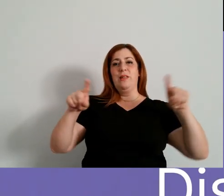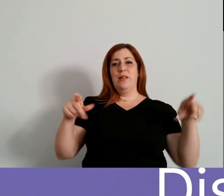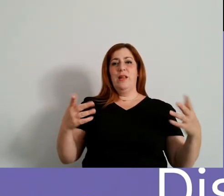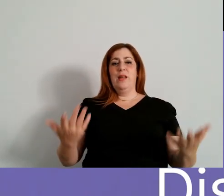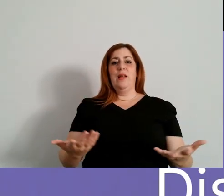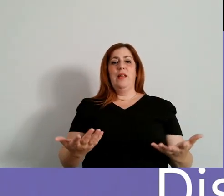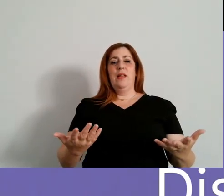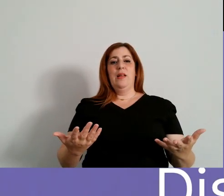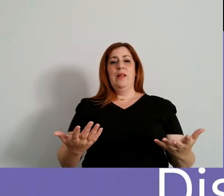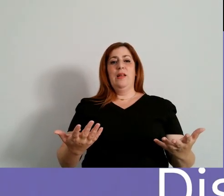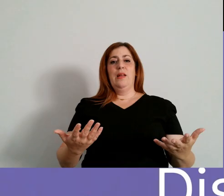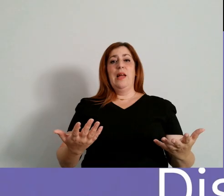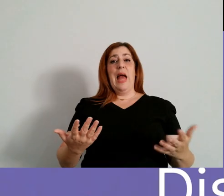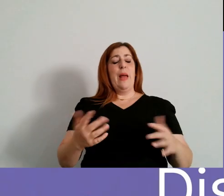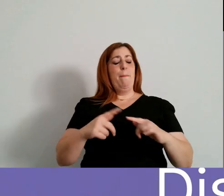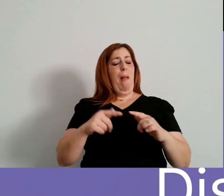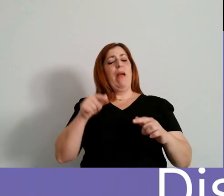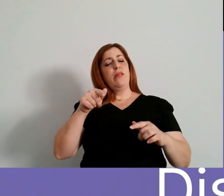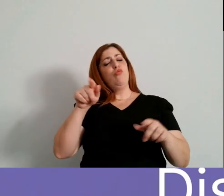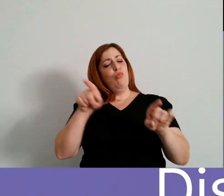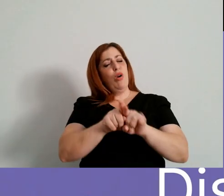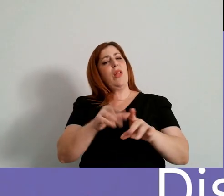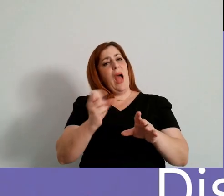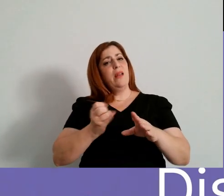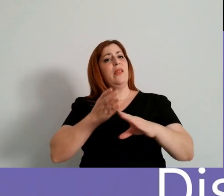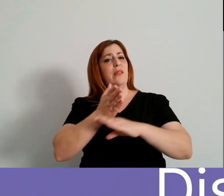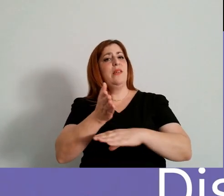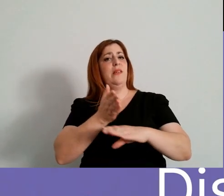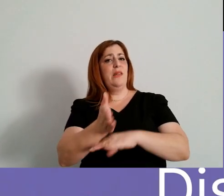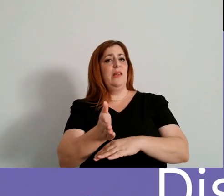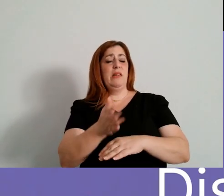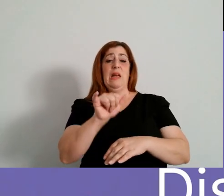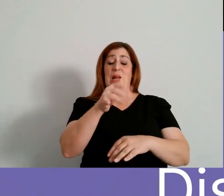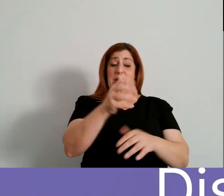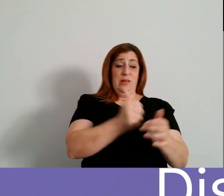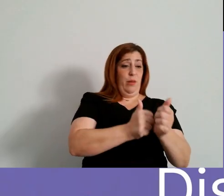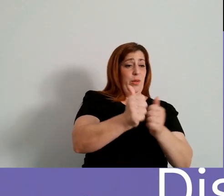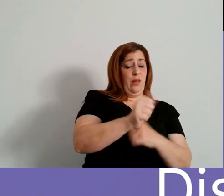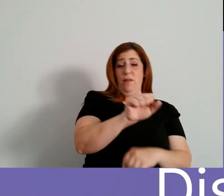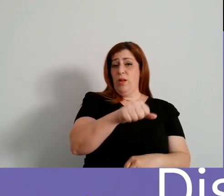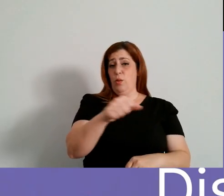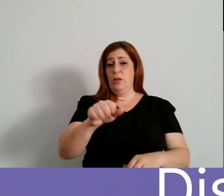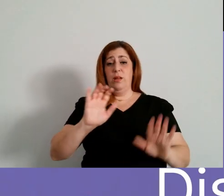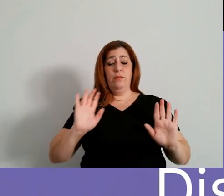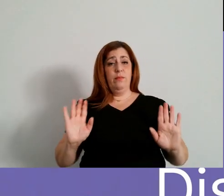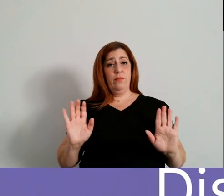gender, those rights still do apply. When it comes to